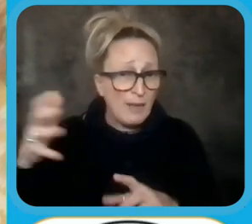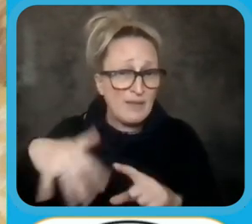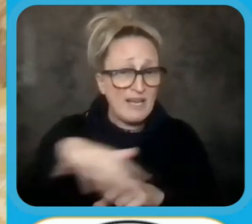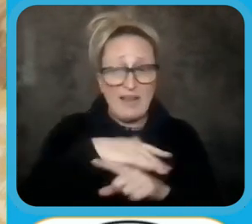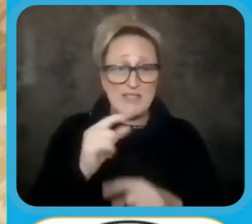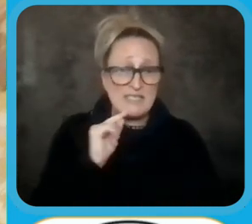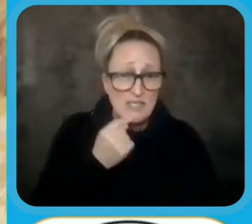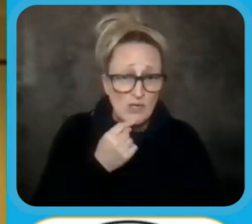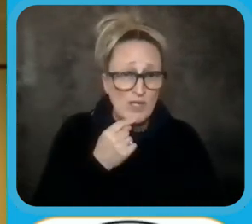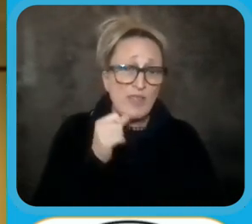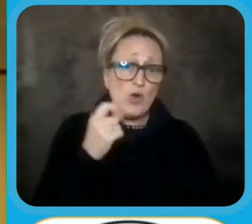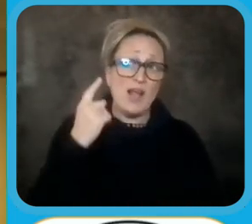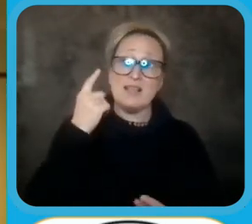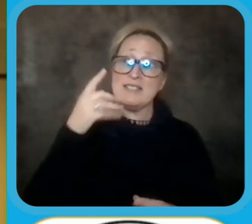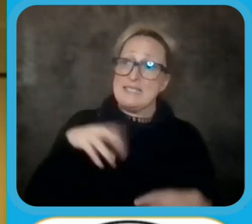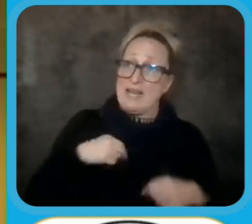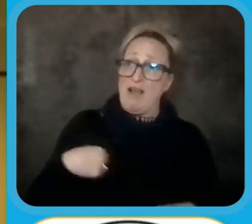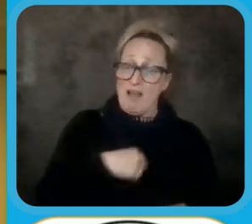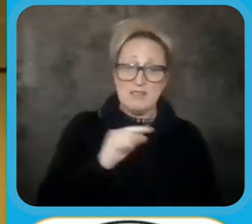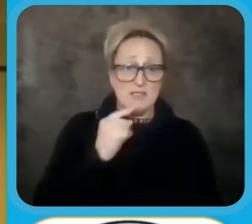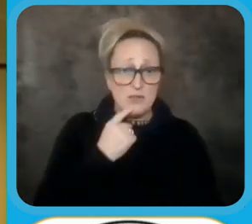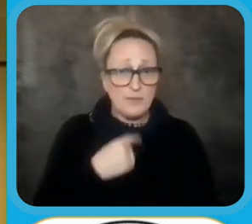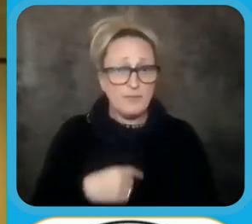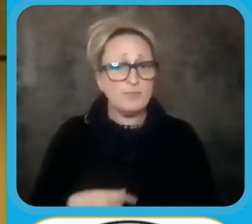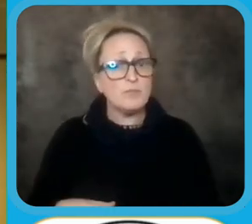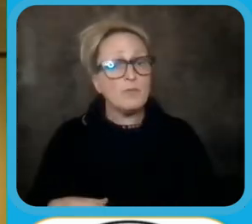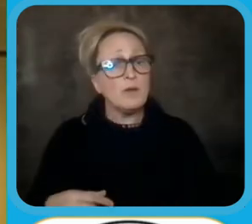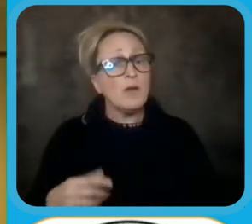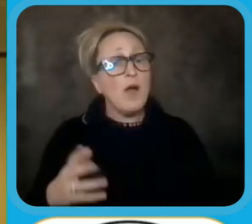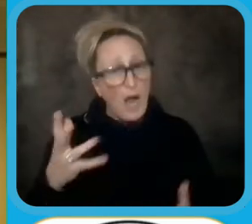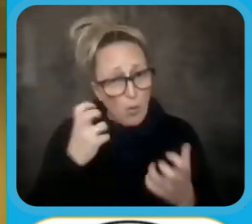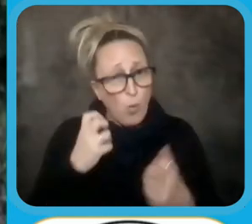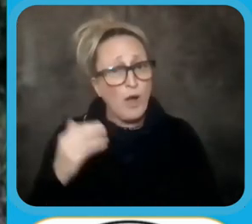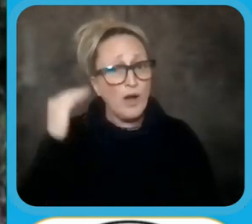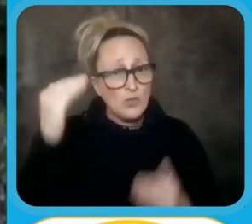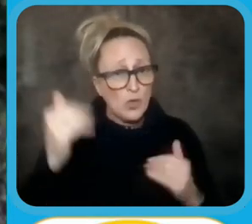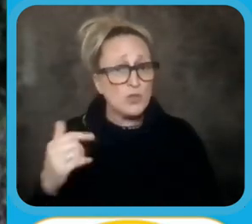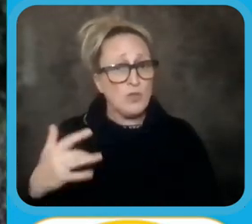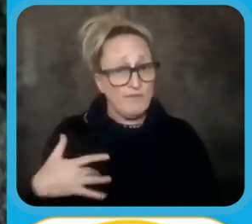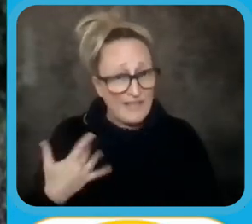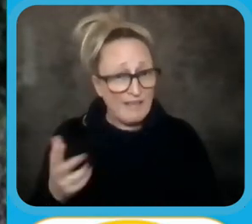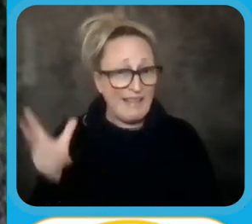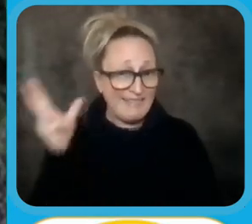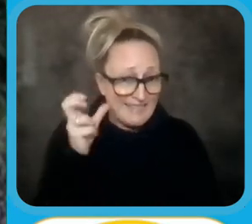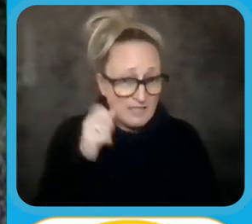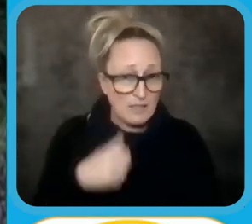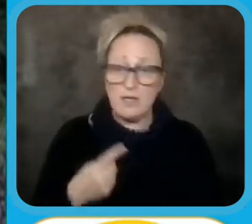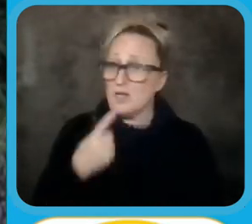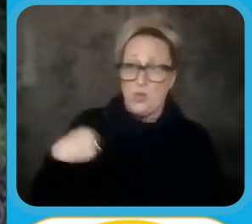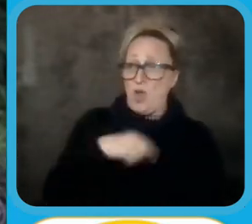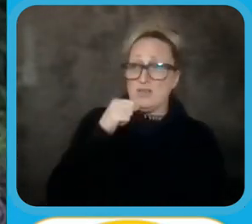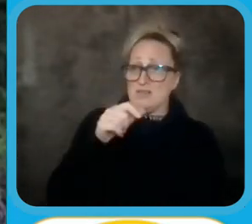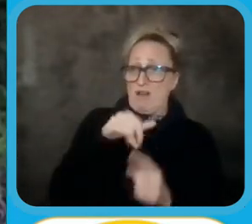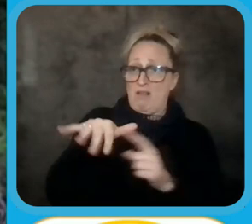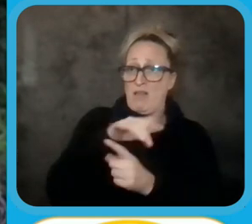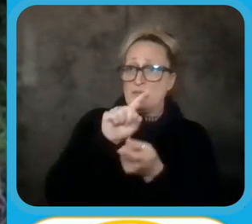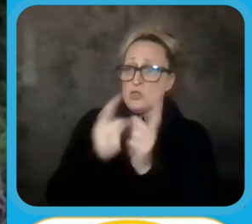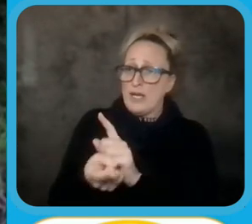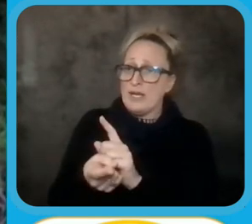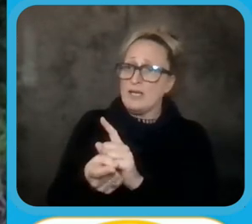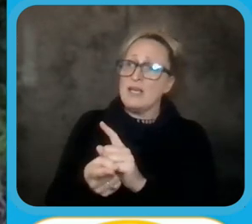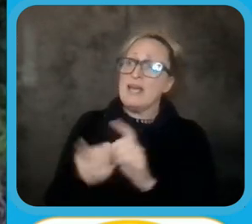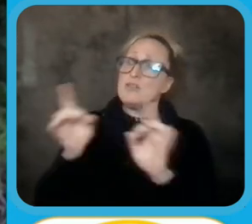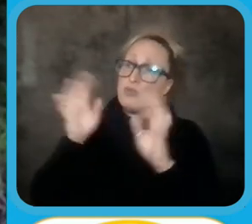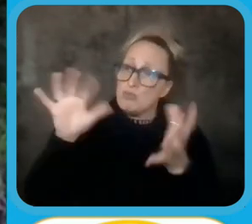like they're not taking us seriously. Other adults refused to listen. Fiona listened. To us, it's not climate change. It's a climate